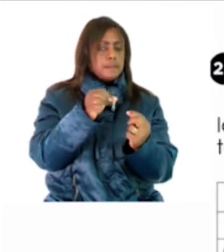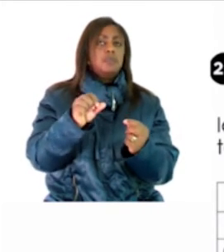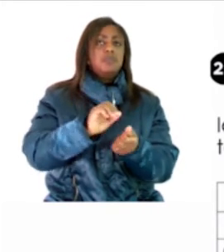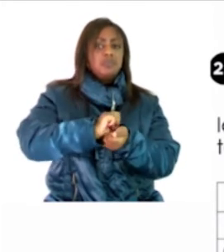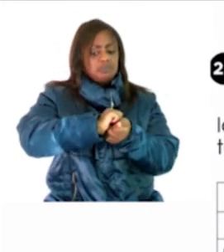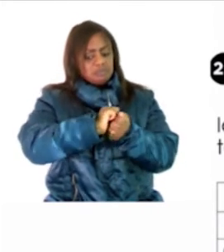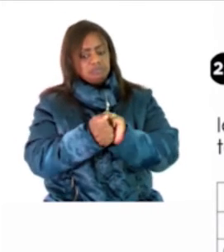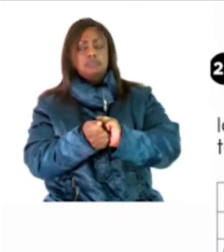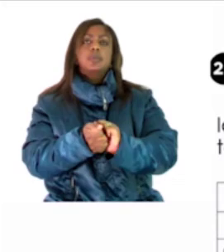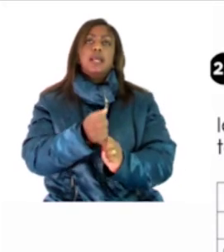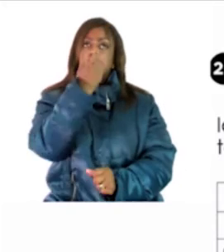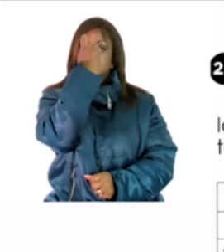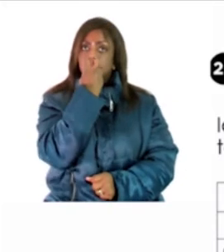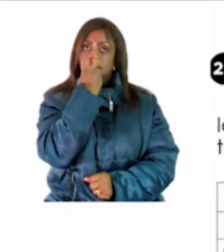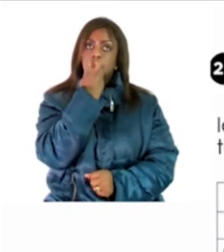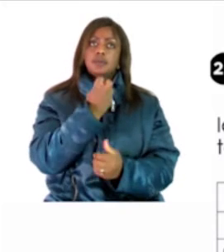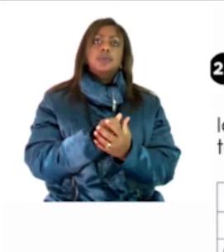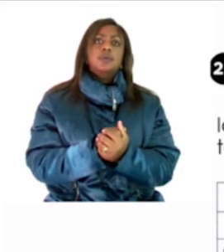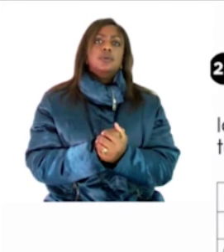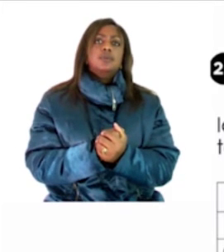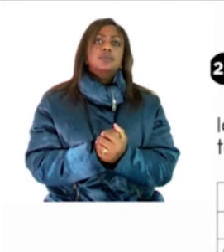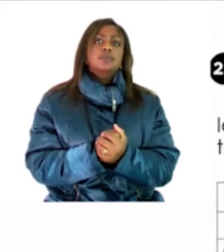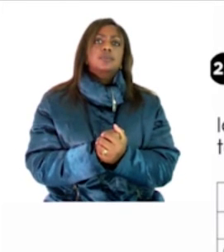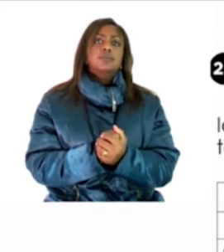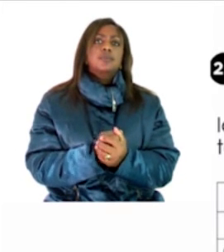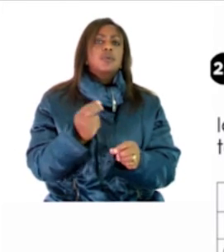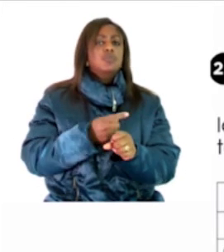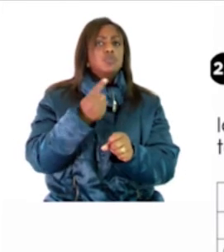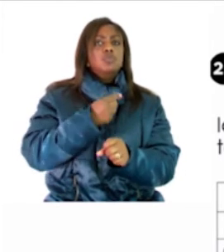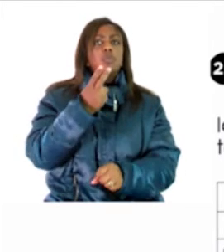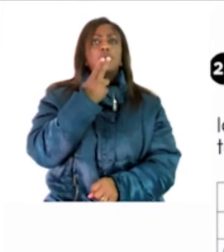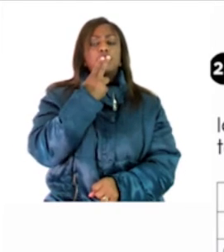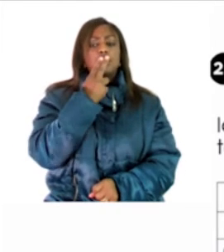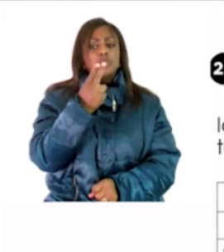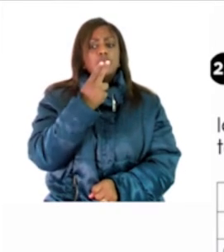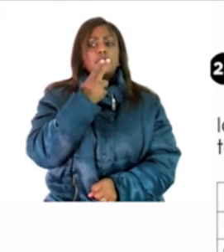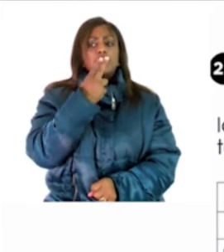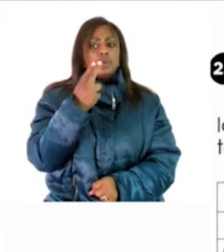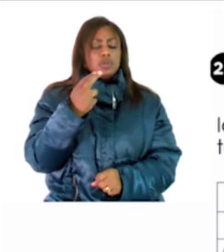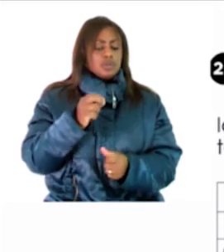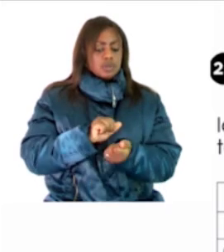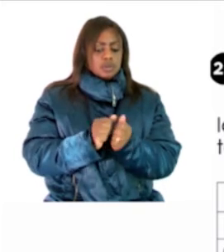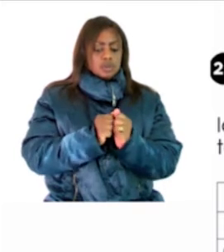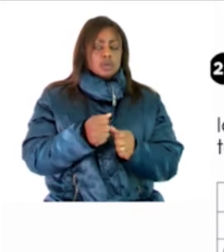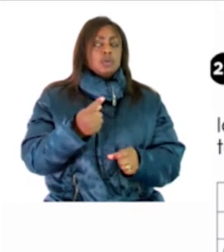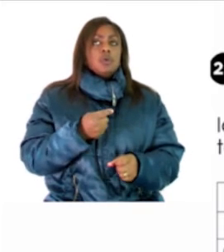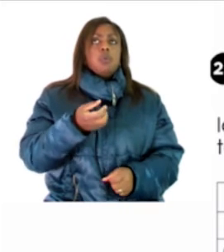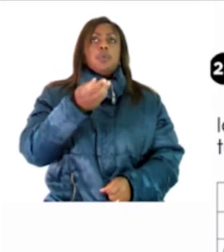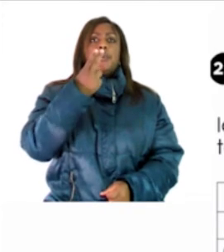lungs. So the lungs, of somebody who smokes, they change. Every time when you smoke,